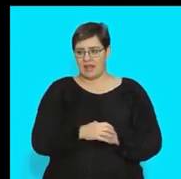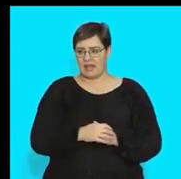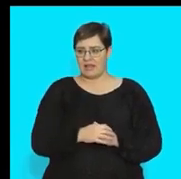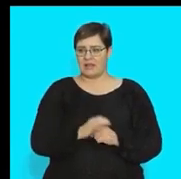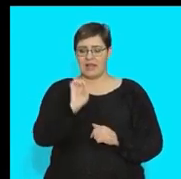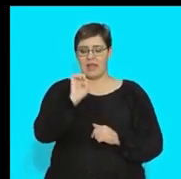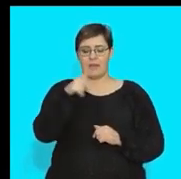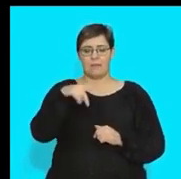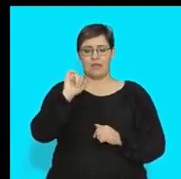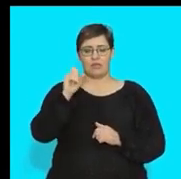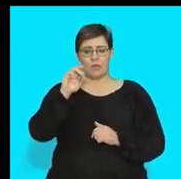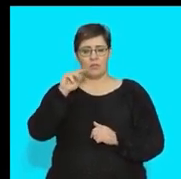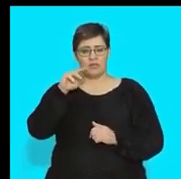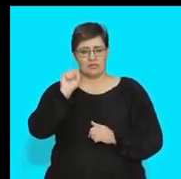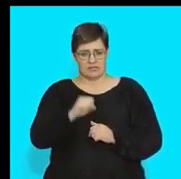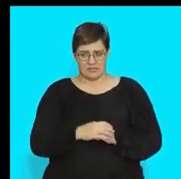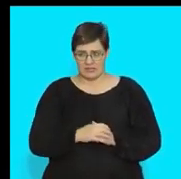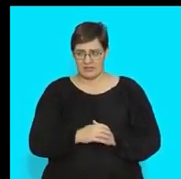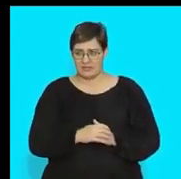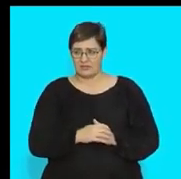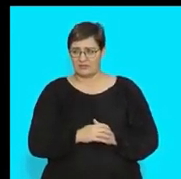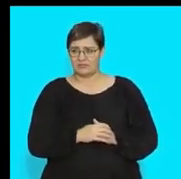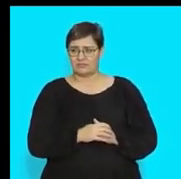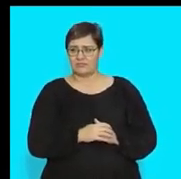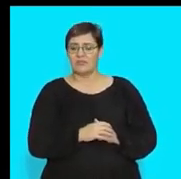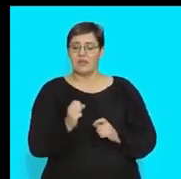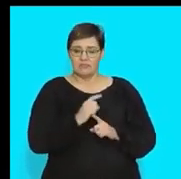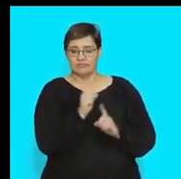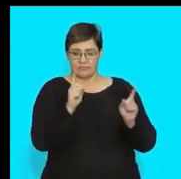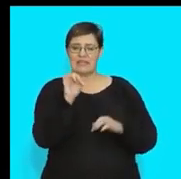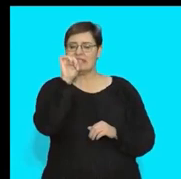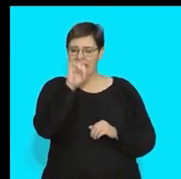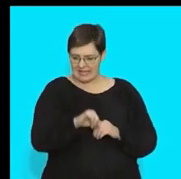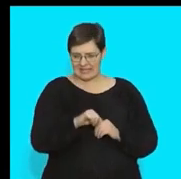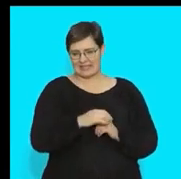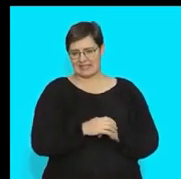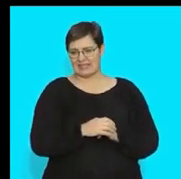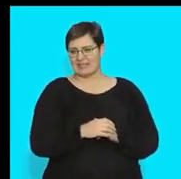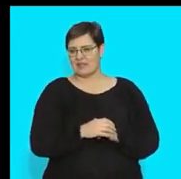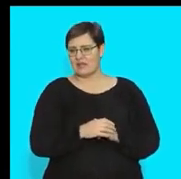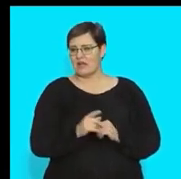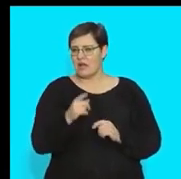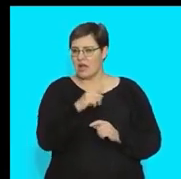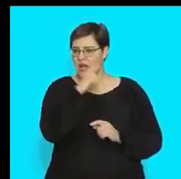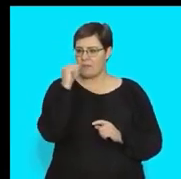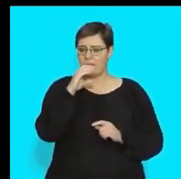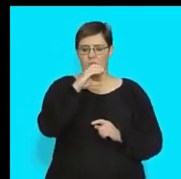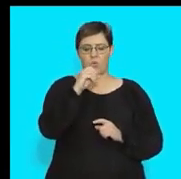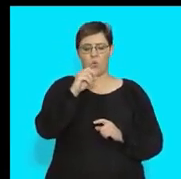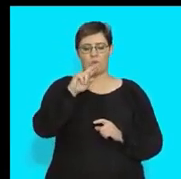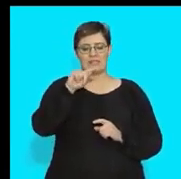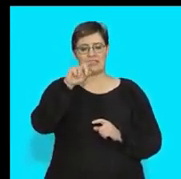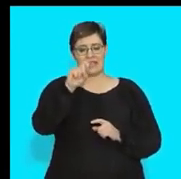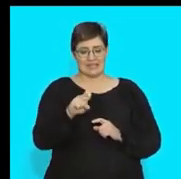here, epidermis, epidermal tissue. Yes, I've given this the word over here, cortex,